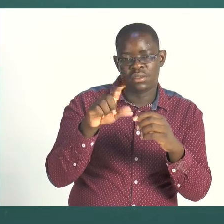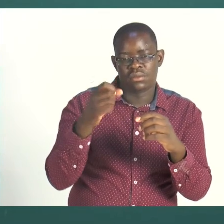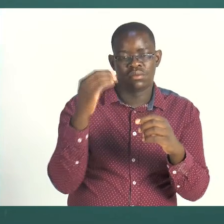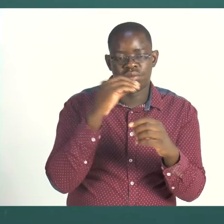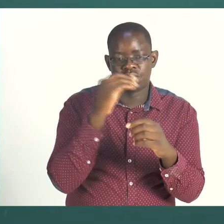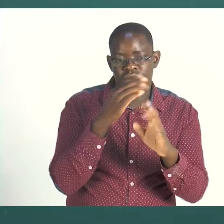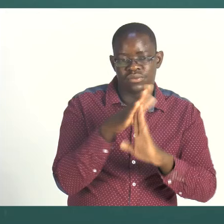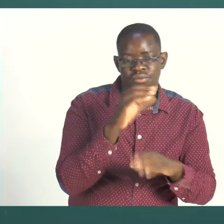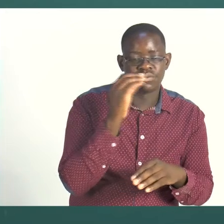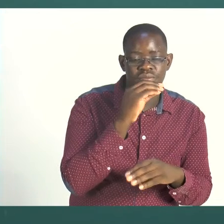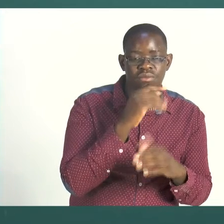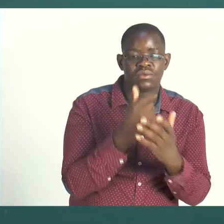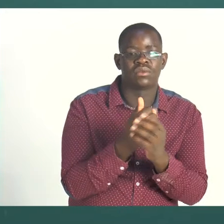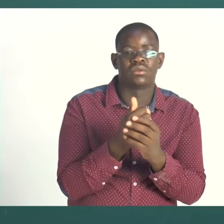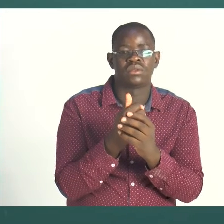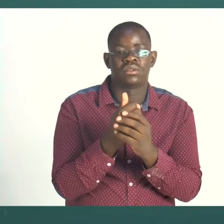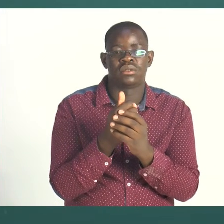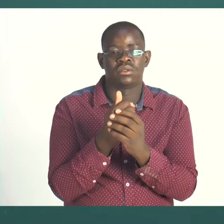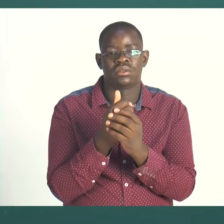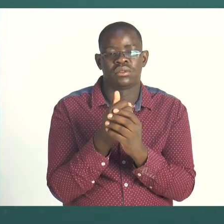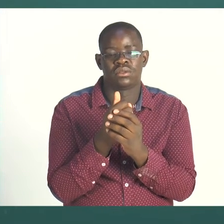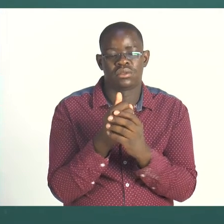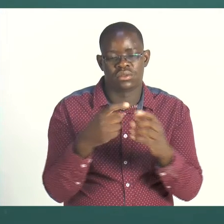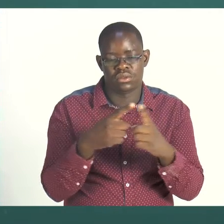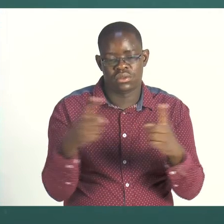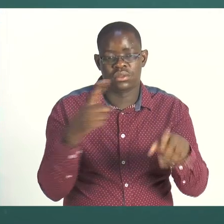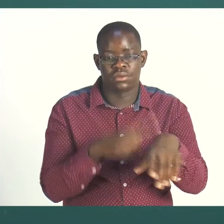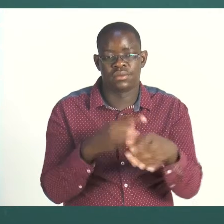forage and maintain good feed quality longer.